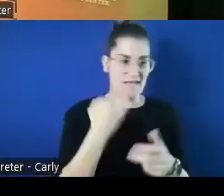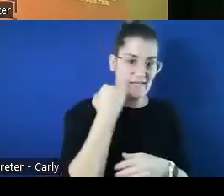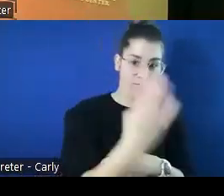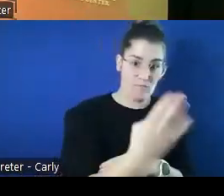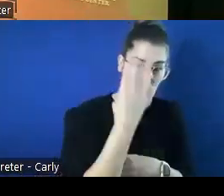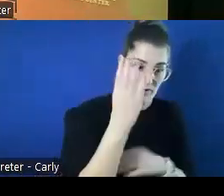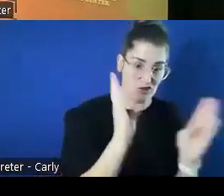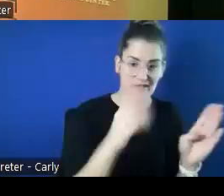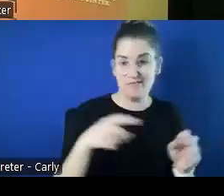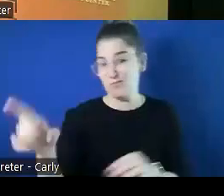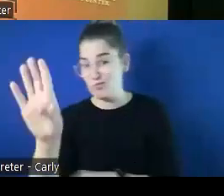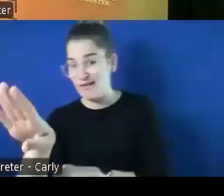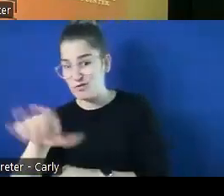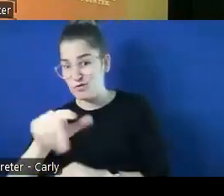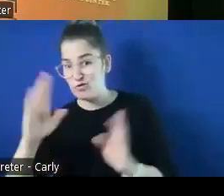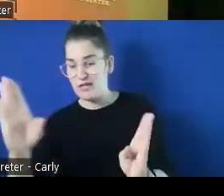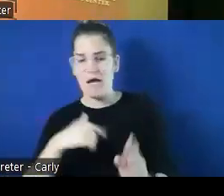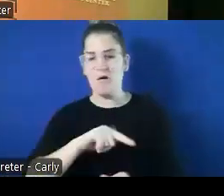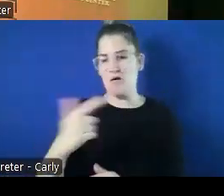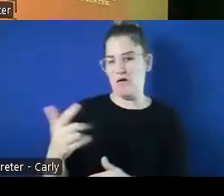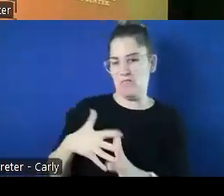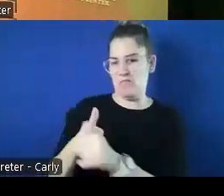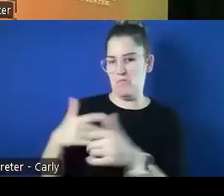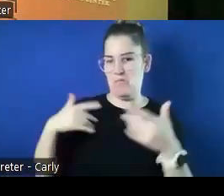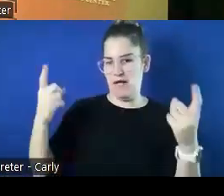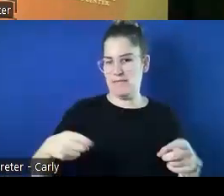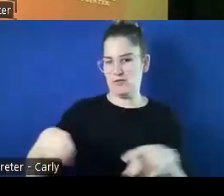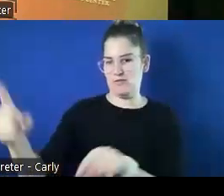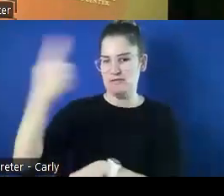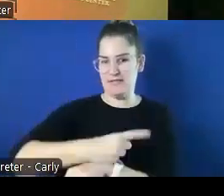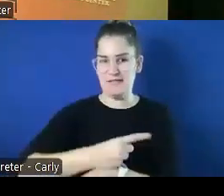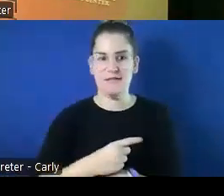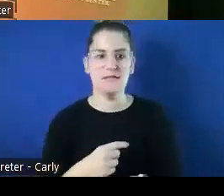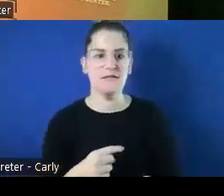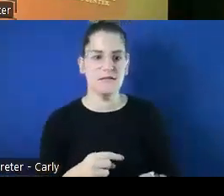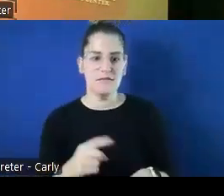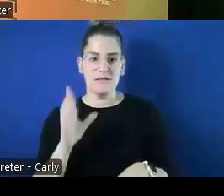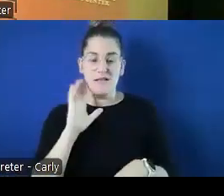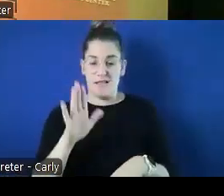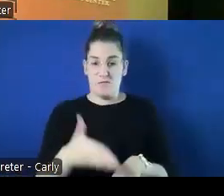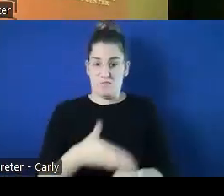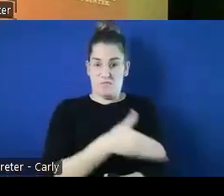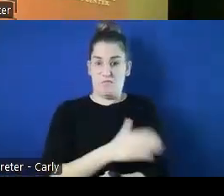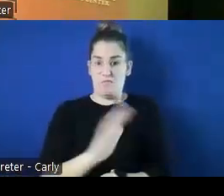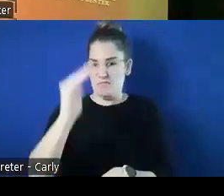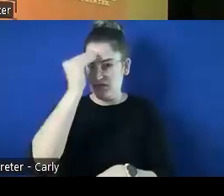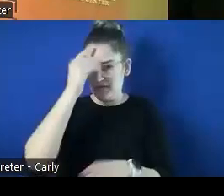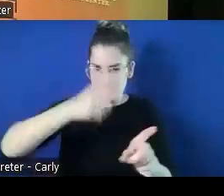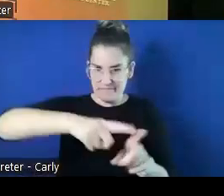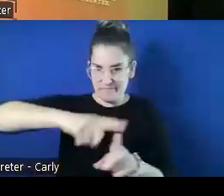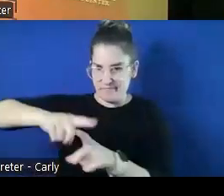shifts. Interdisciplinary educational sessions were implemented to increase Spanish interpreters' knowledge about various areas of